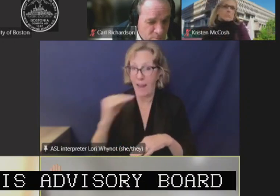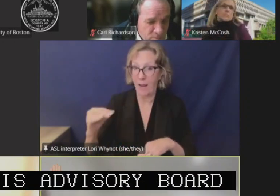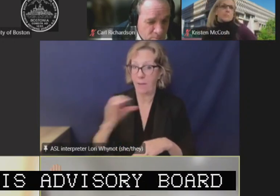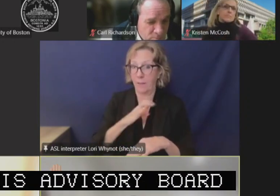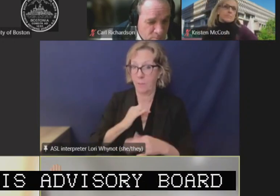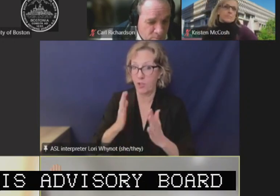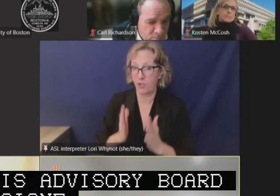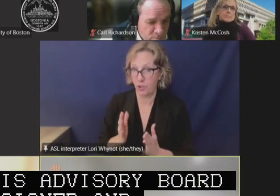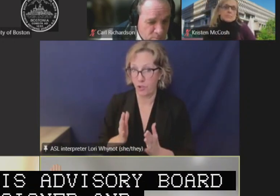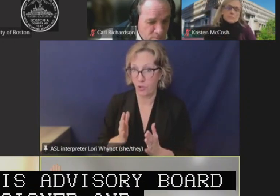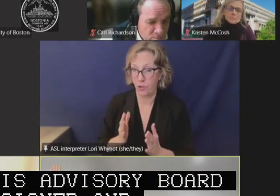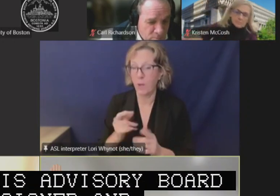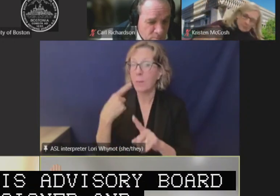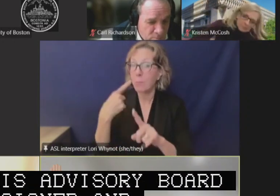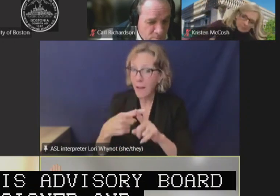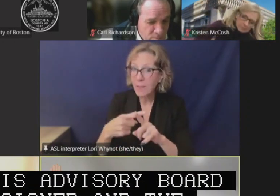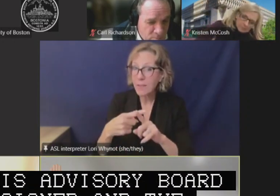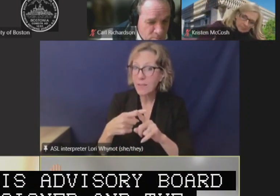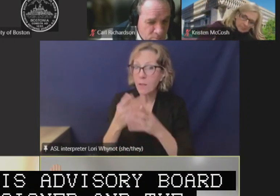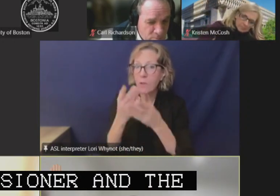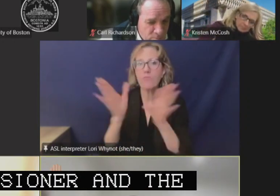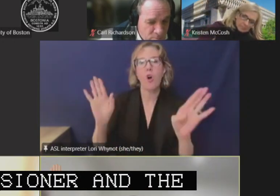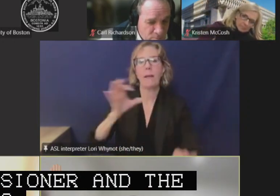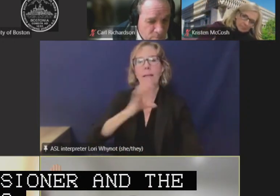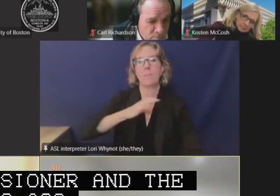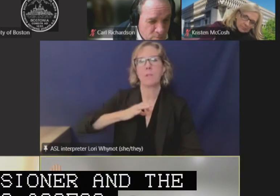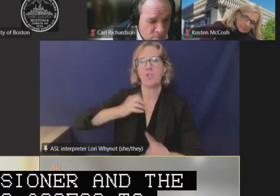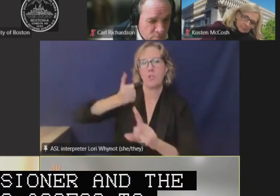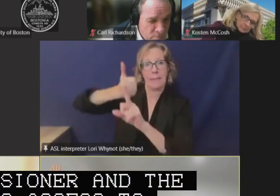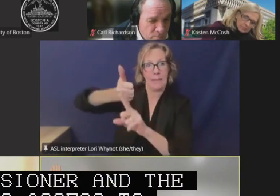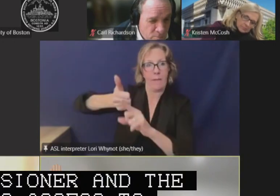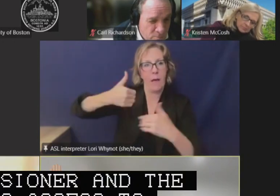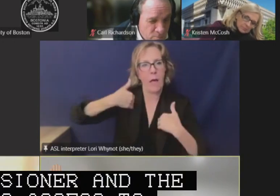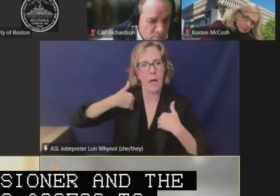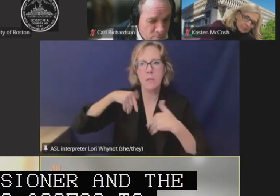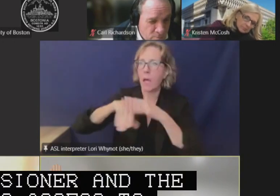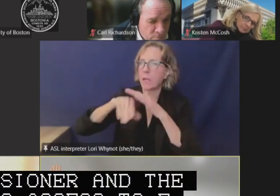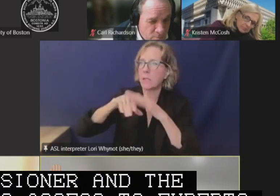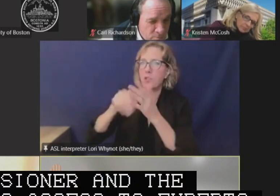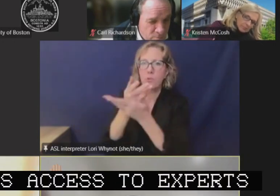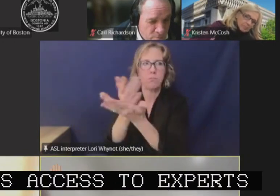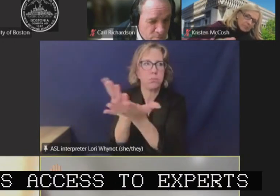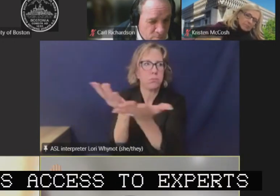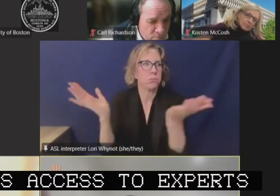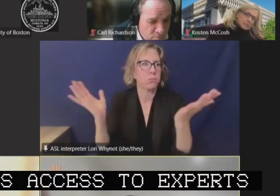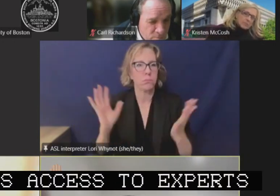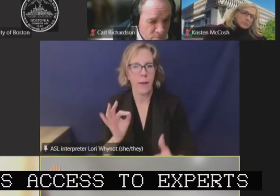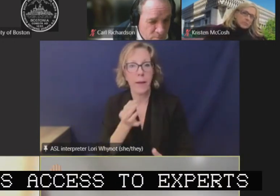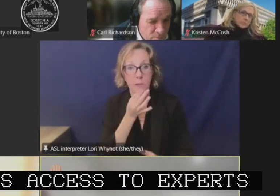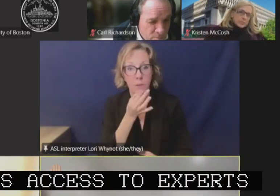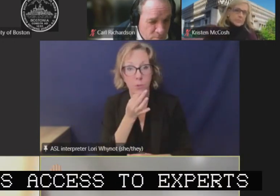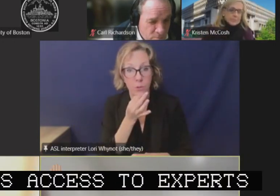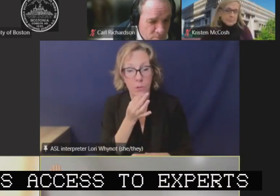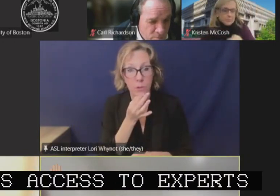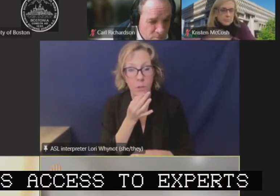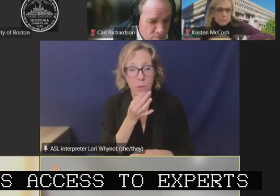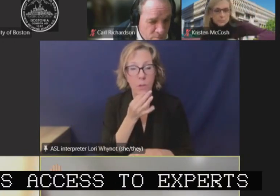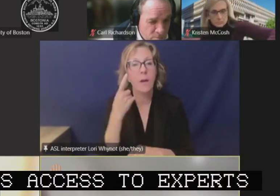access to experts that I think, for instance, we have Mr.